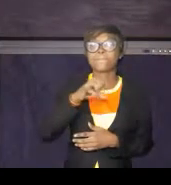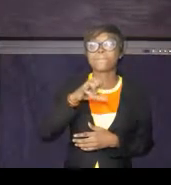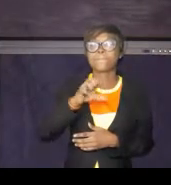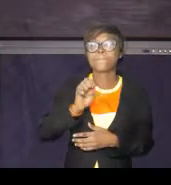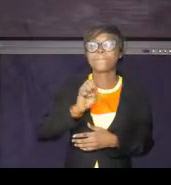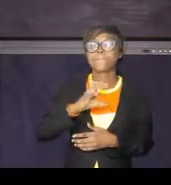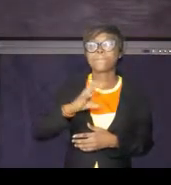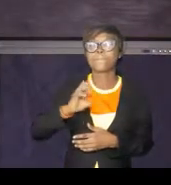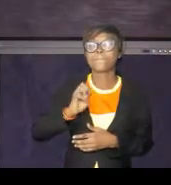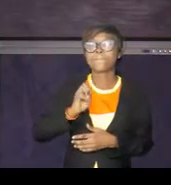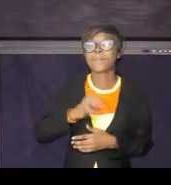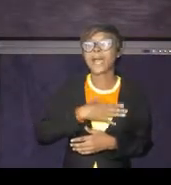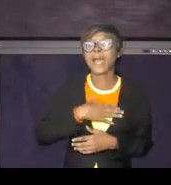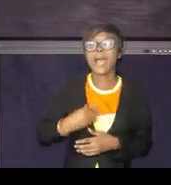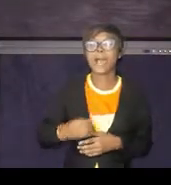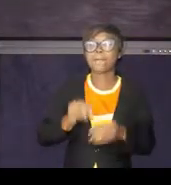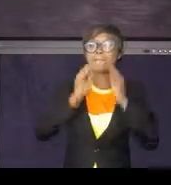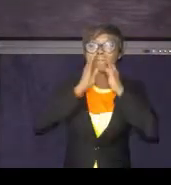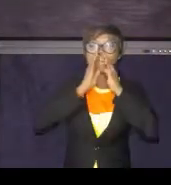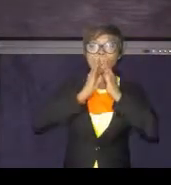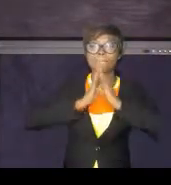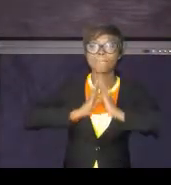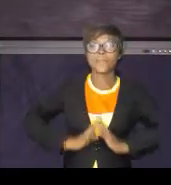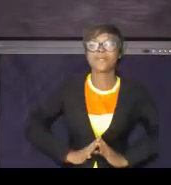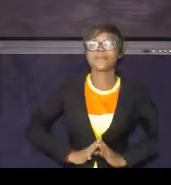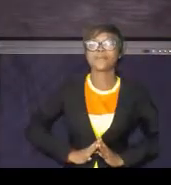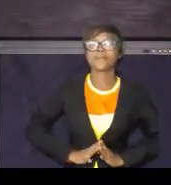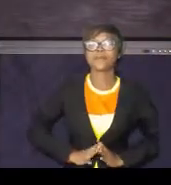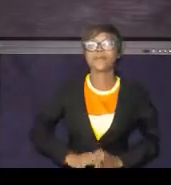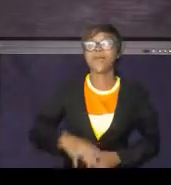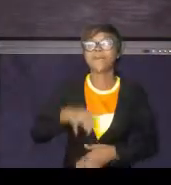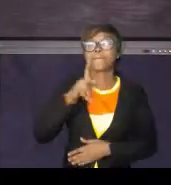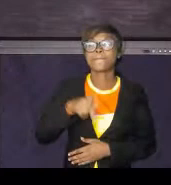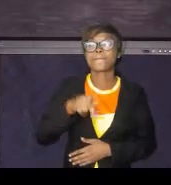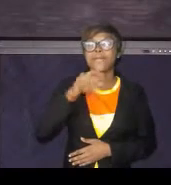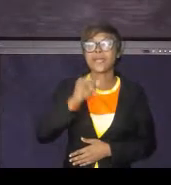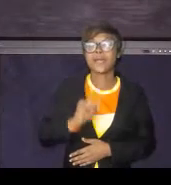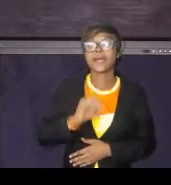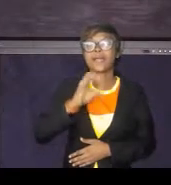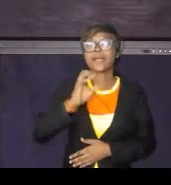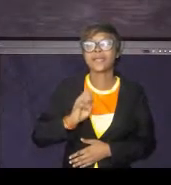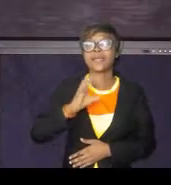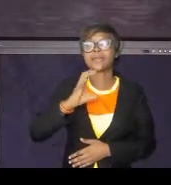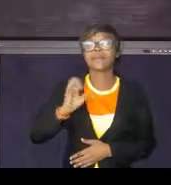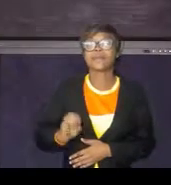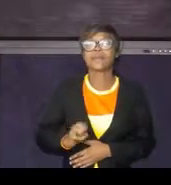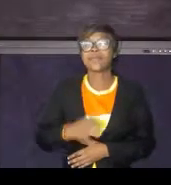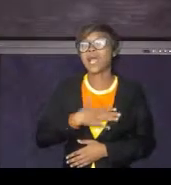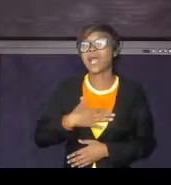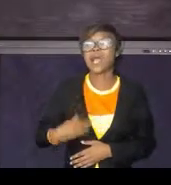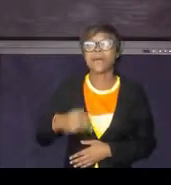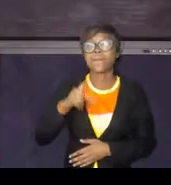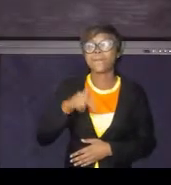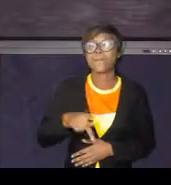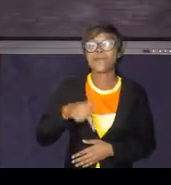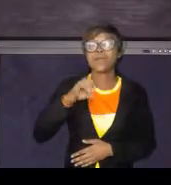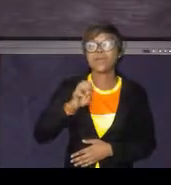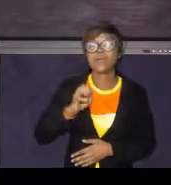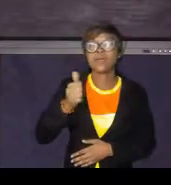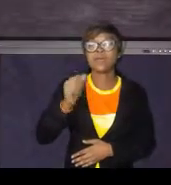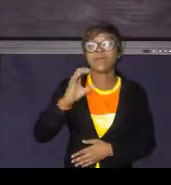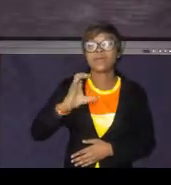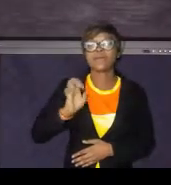and peace. Peace and peace. P-I-E-C-E and